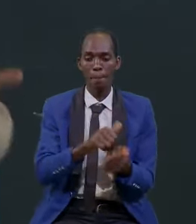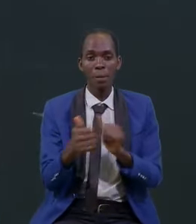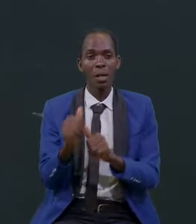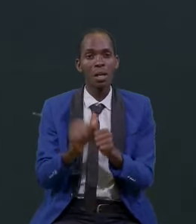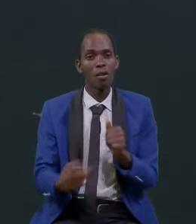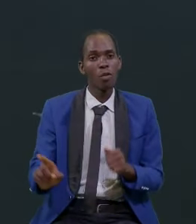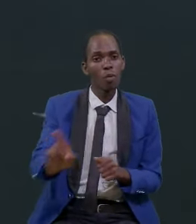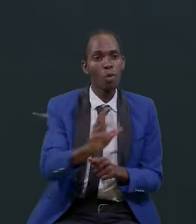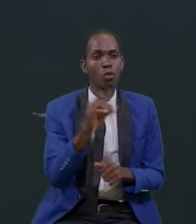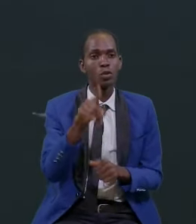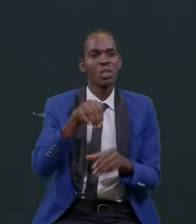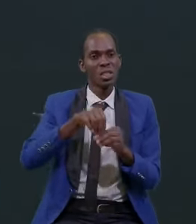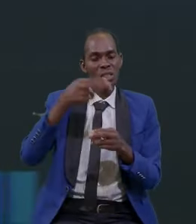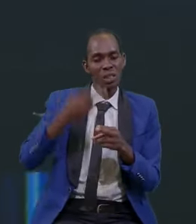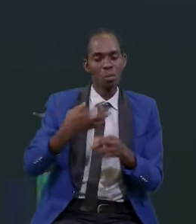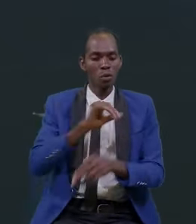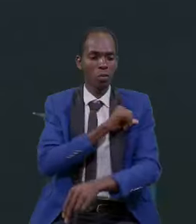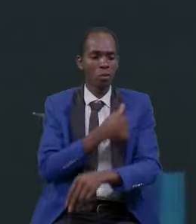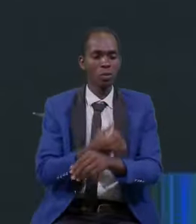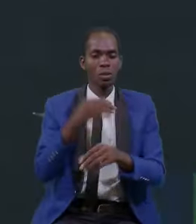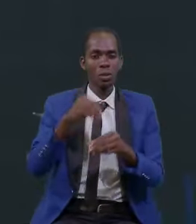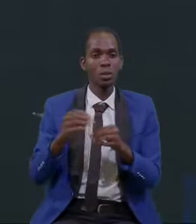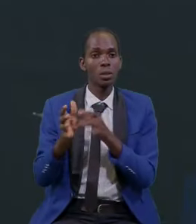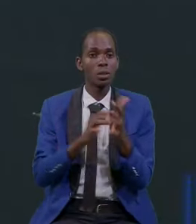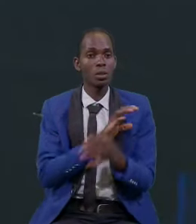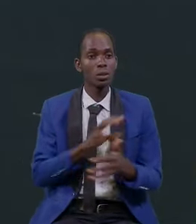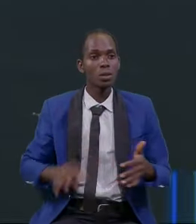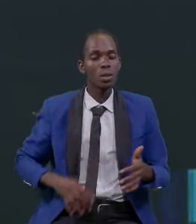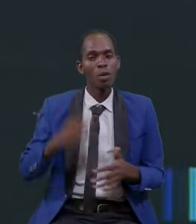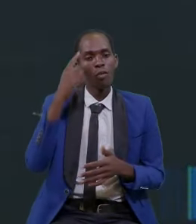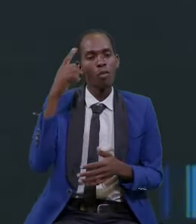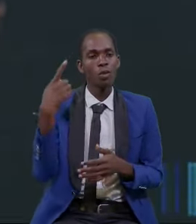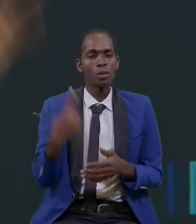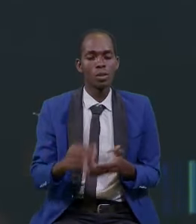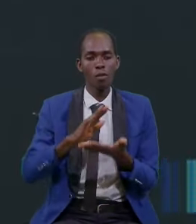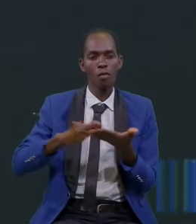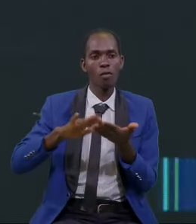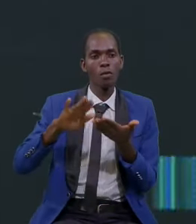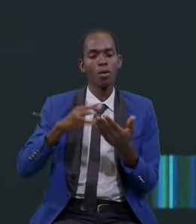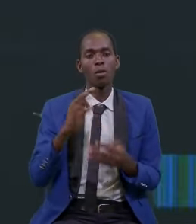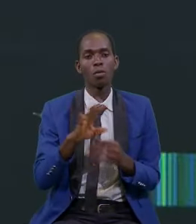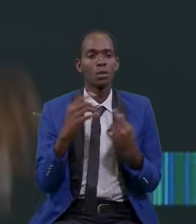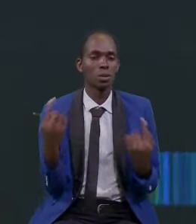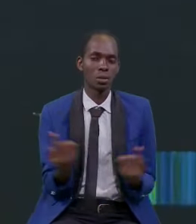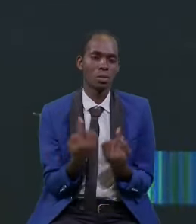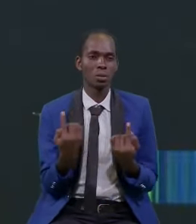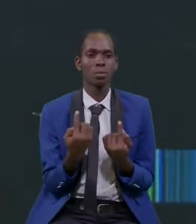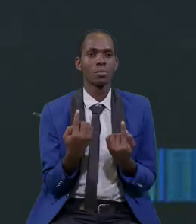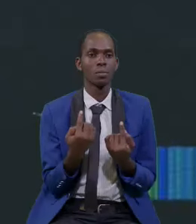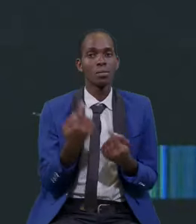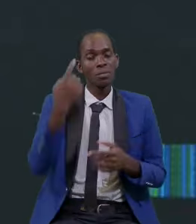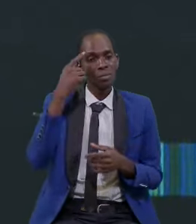authority of Jesus Christ, for the remission of your sins, for the forgiveness of your